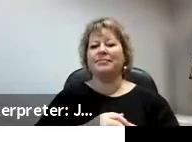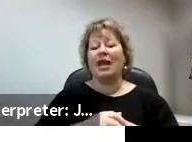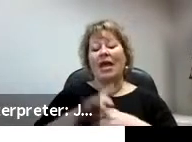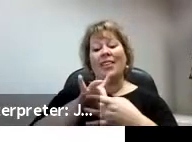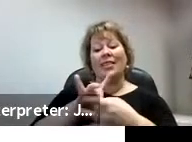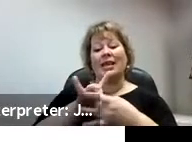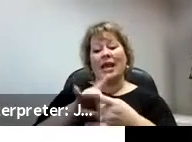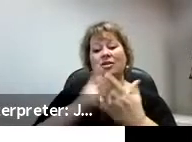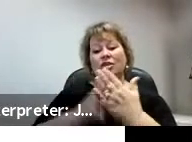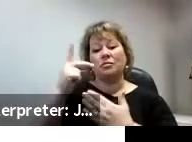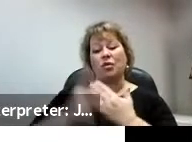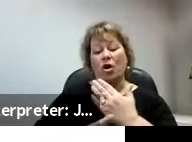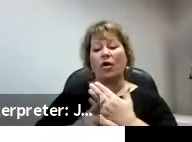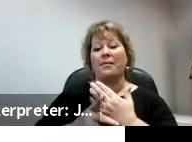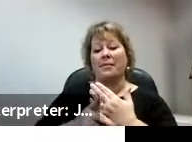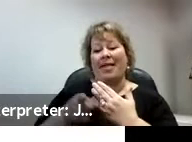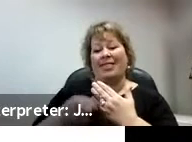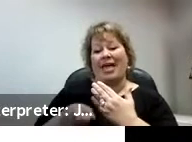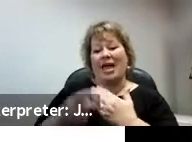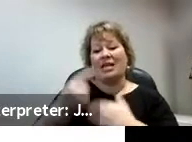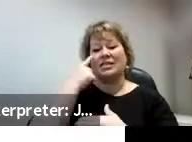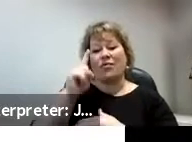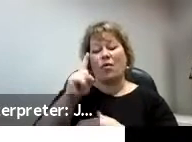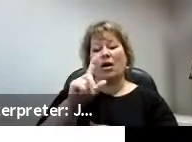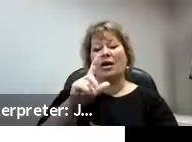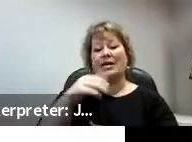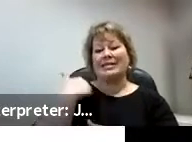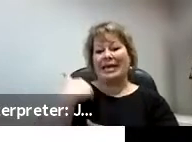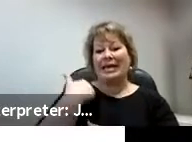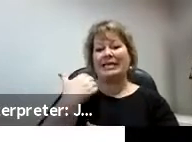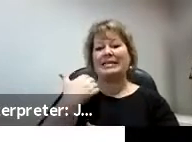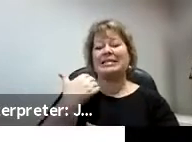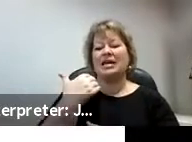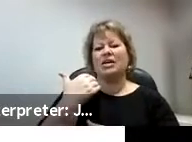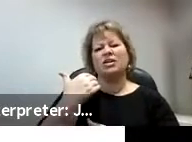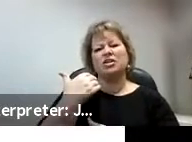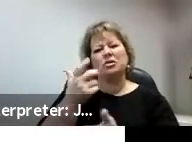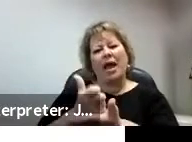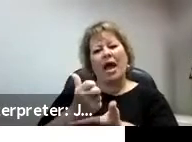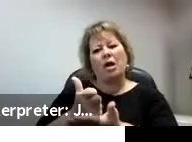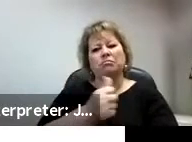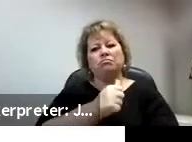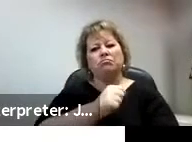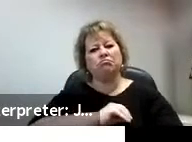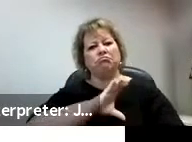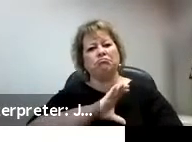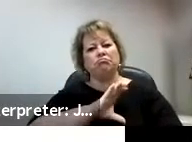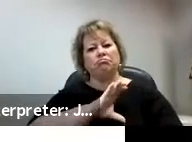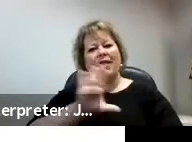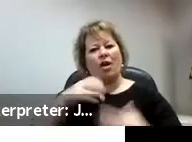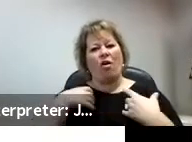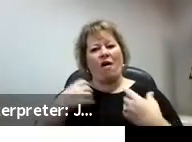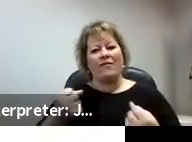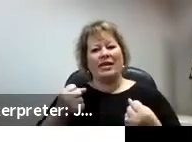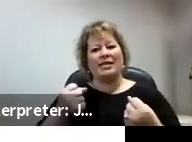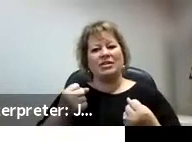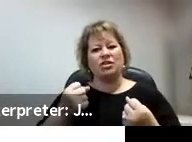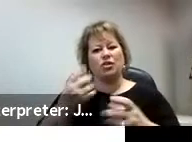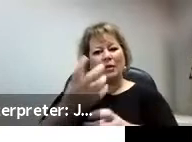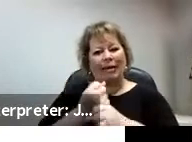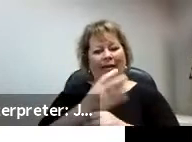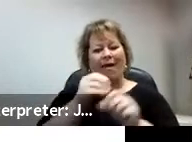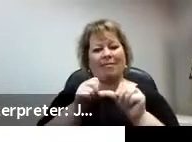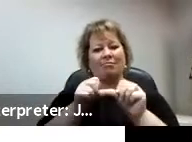is a program for teens and young adults and enhances social skills and confidence for gaining and maintaining employment. The